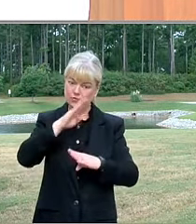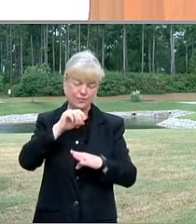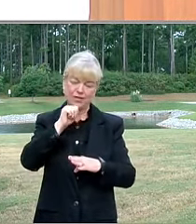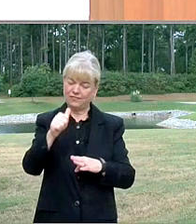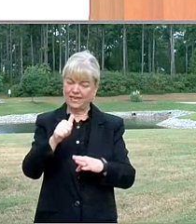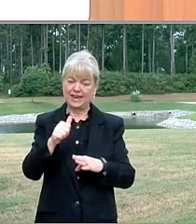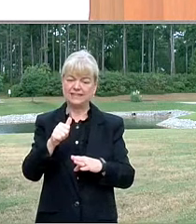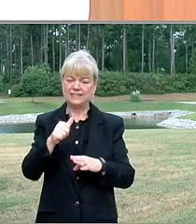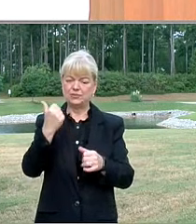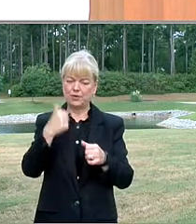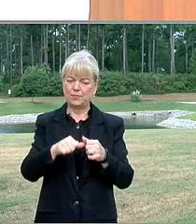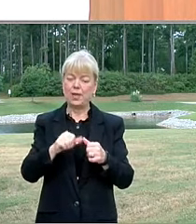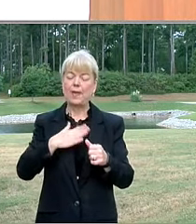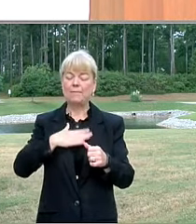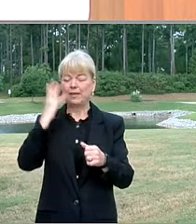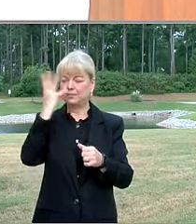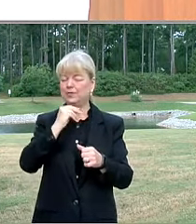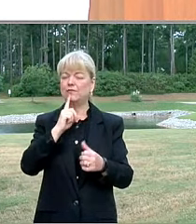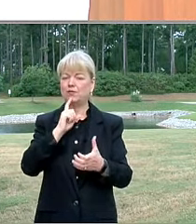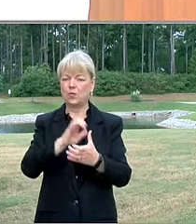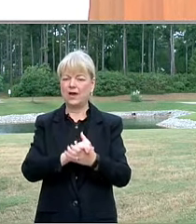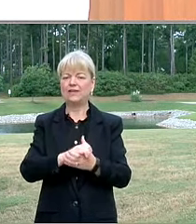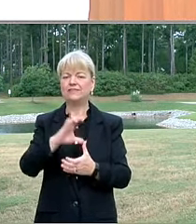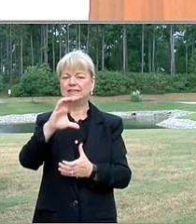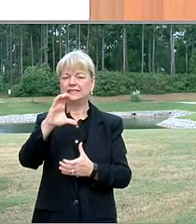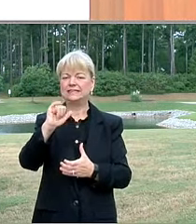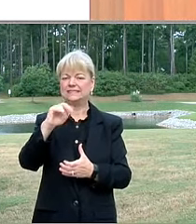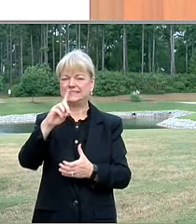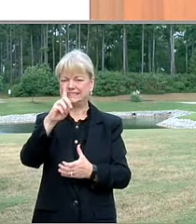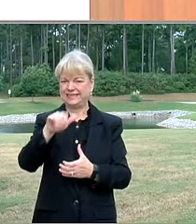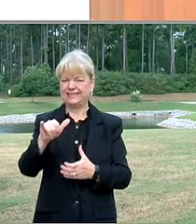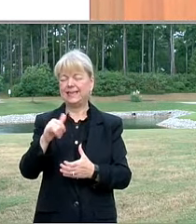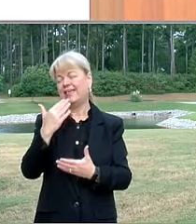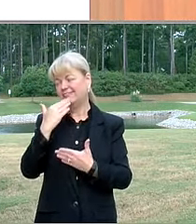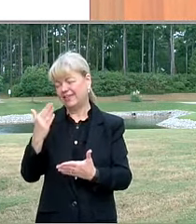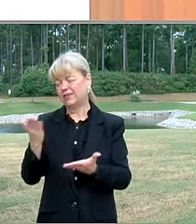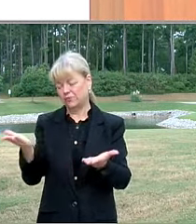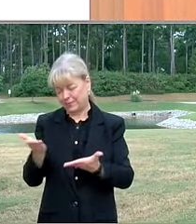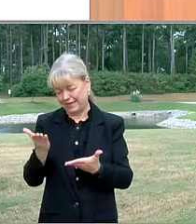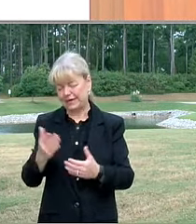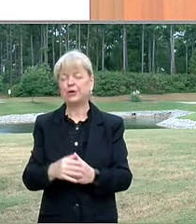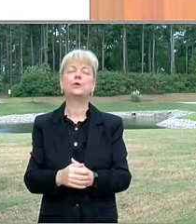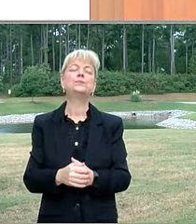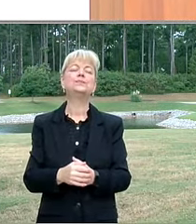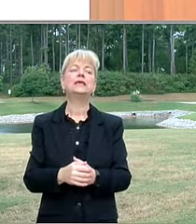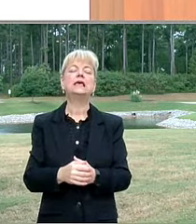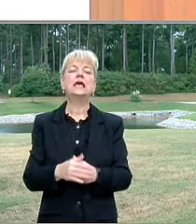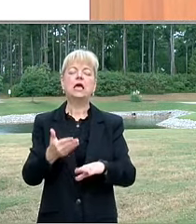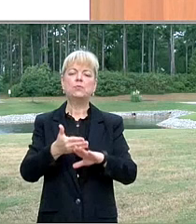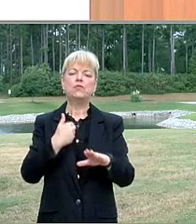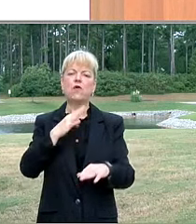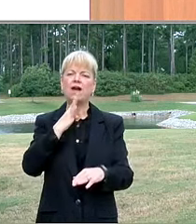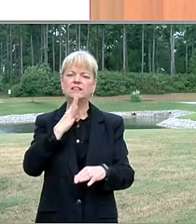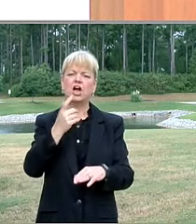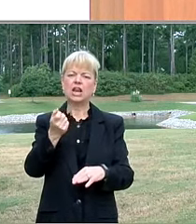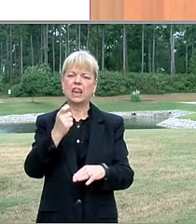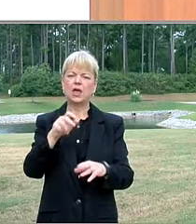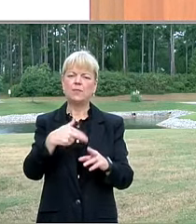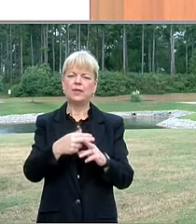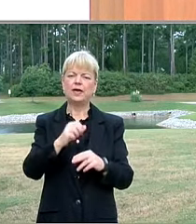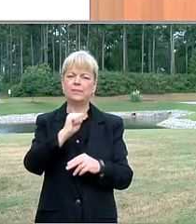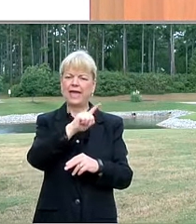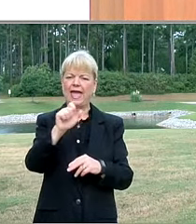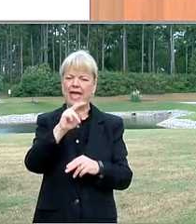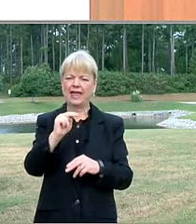not recognize my lovely wife, Cindy. Thanks for being here. Now, before I talk a little bit about Alan and